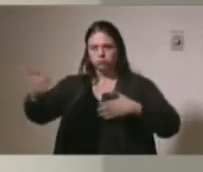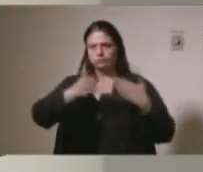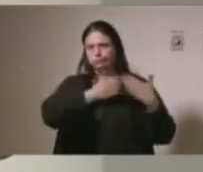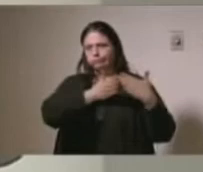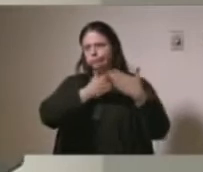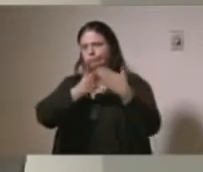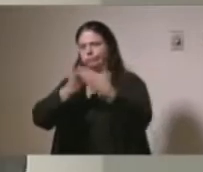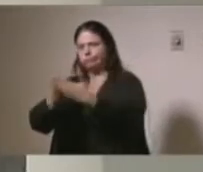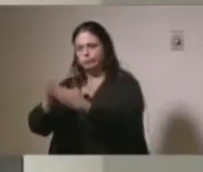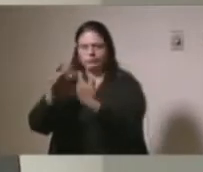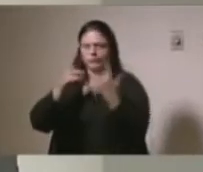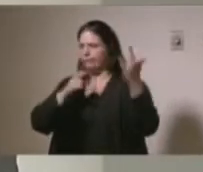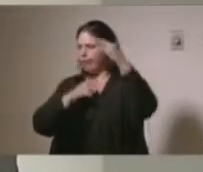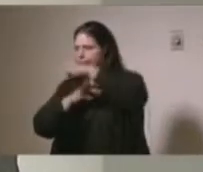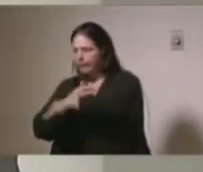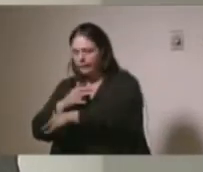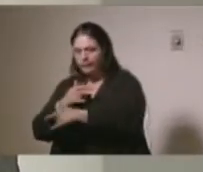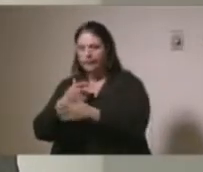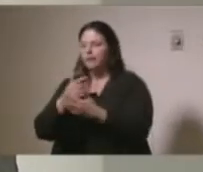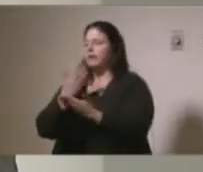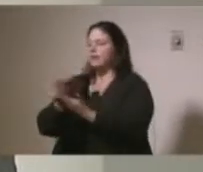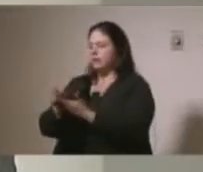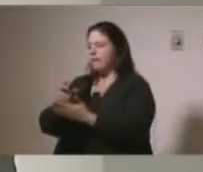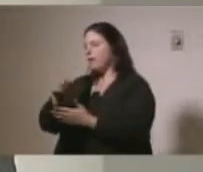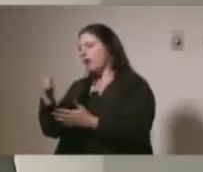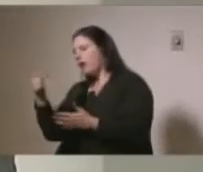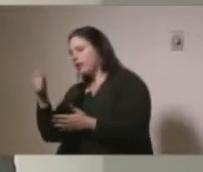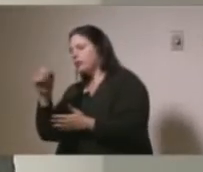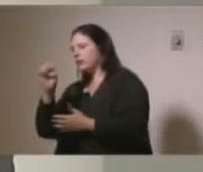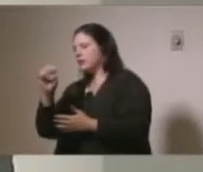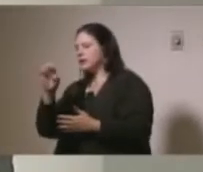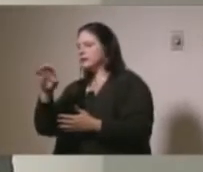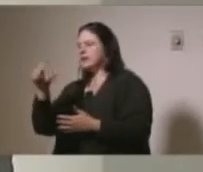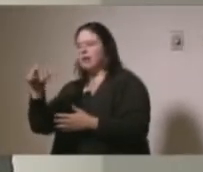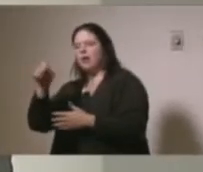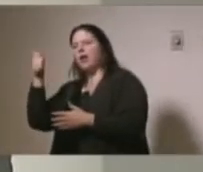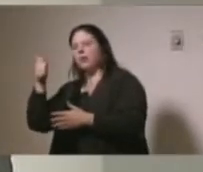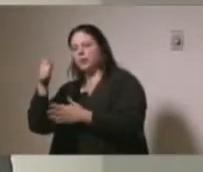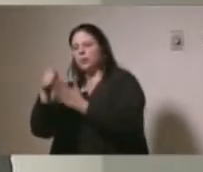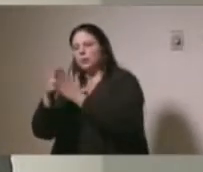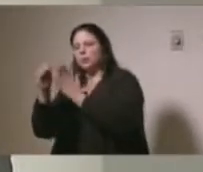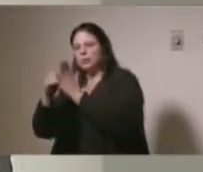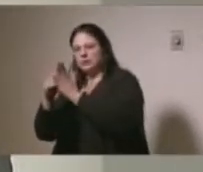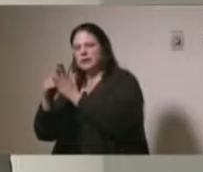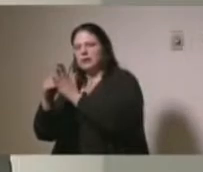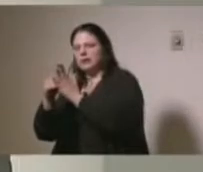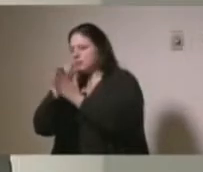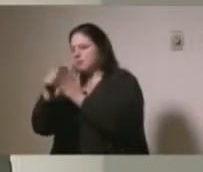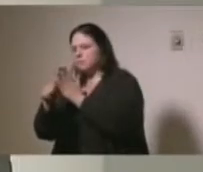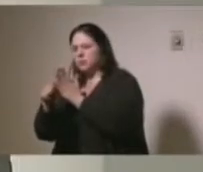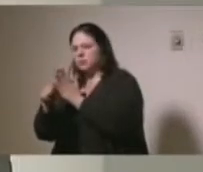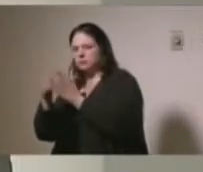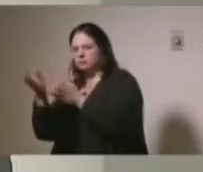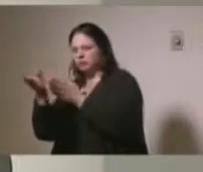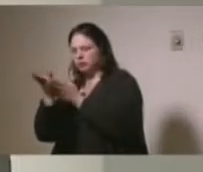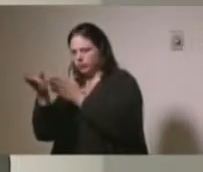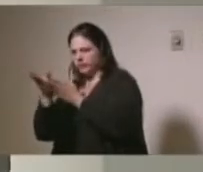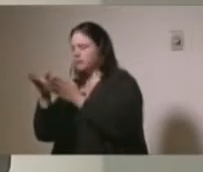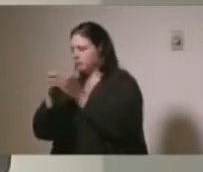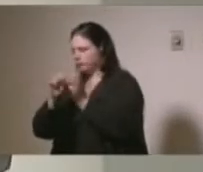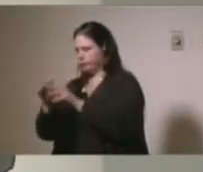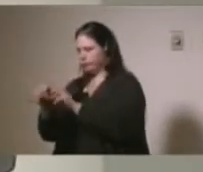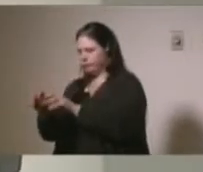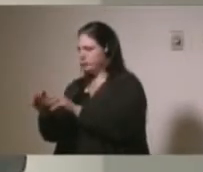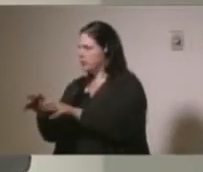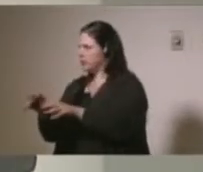then they go straight into another New Zealand Post company, ECL. So you can see they've got it all sorted out for the future.